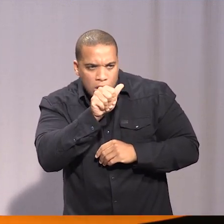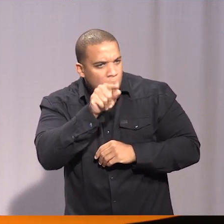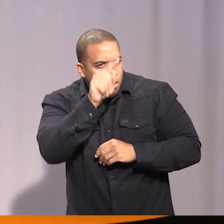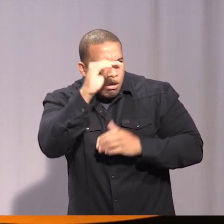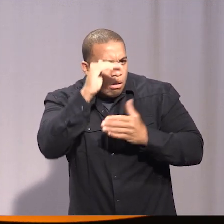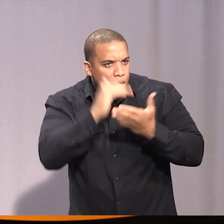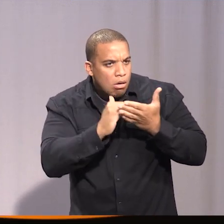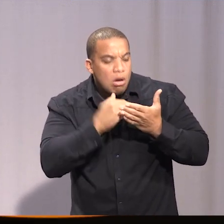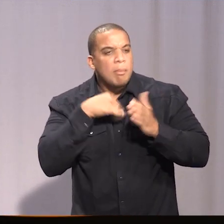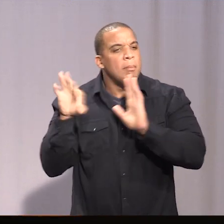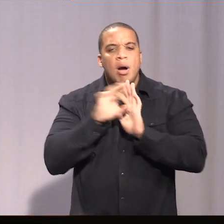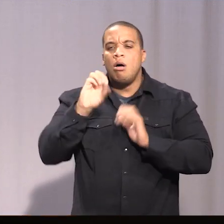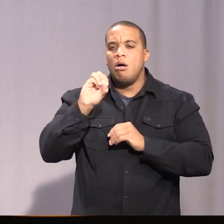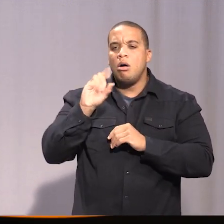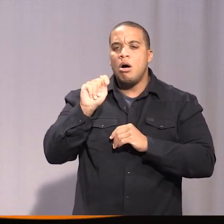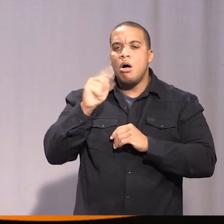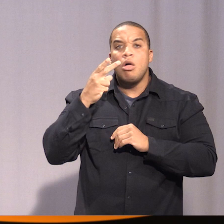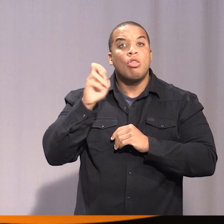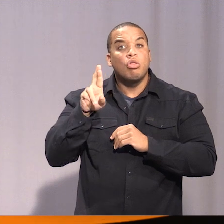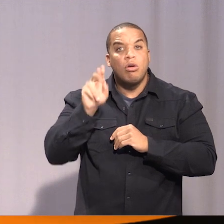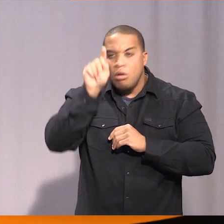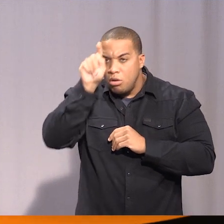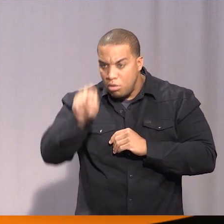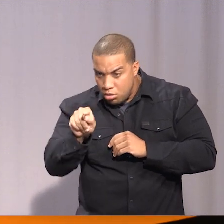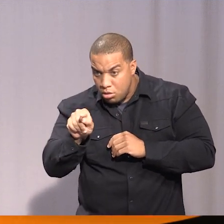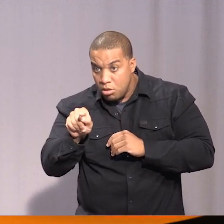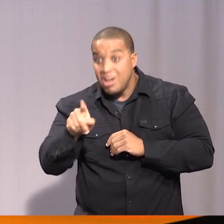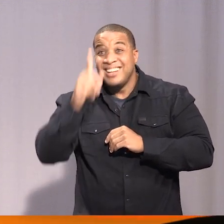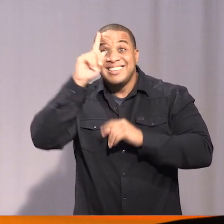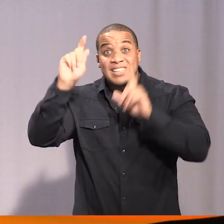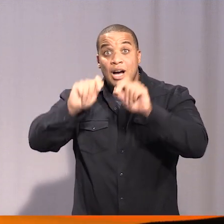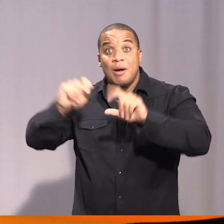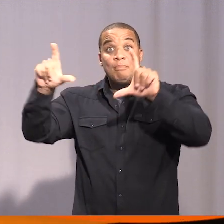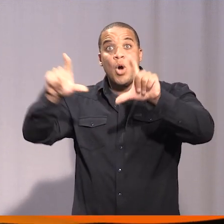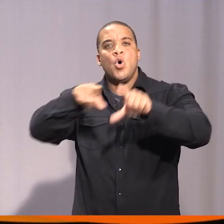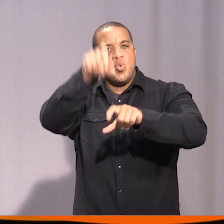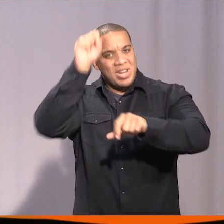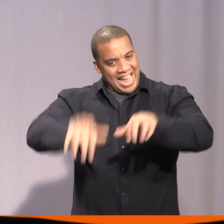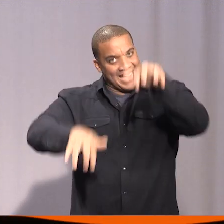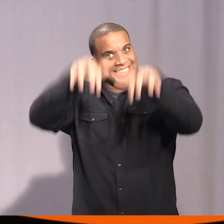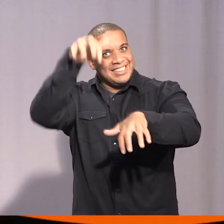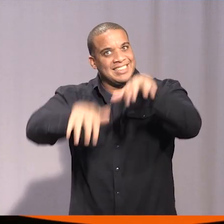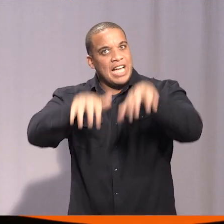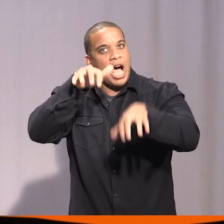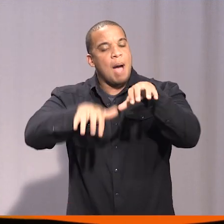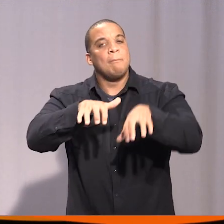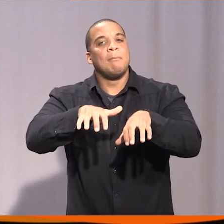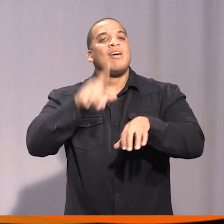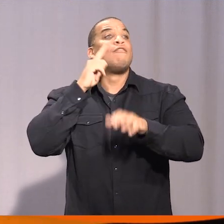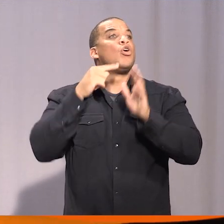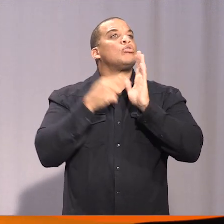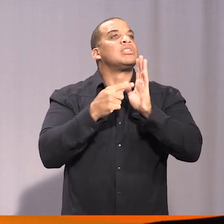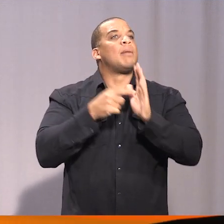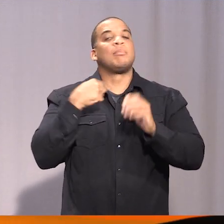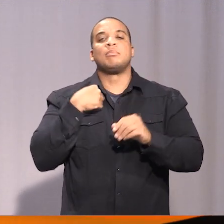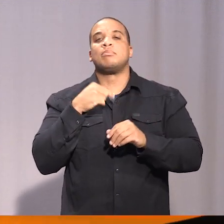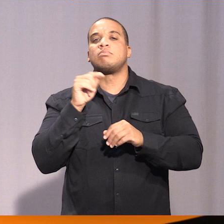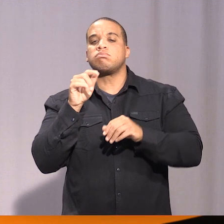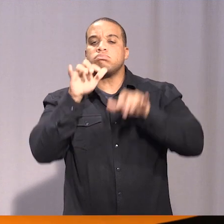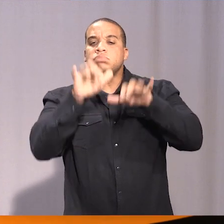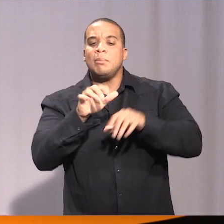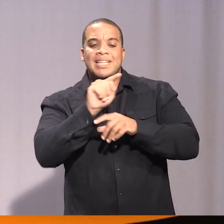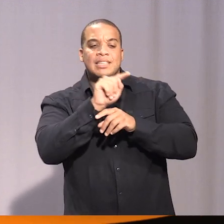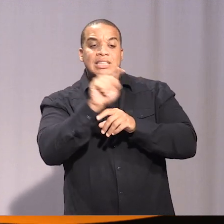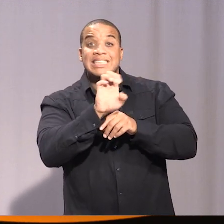going to select other. As you can see, the text box will open up and you can type. For example, I'm going to type